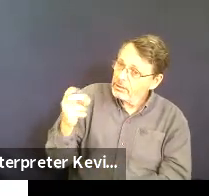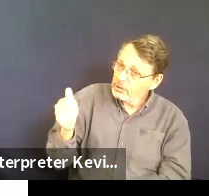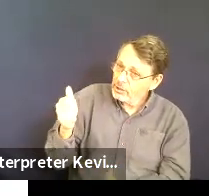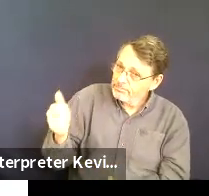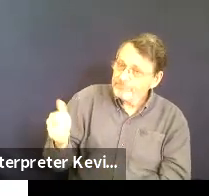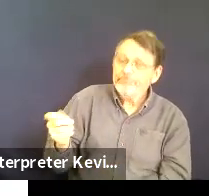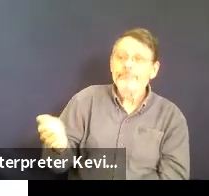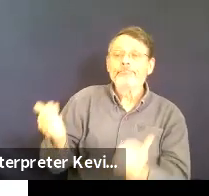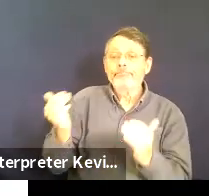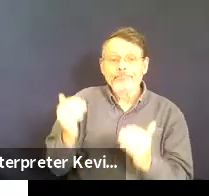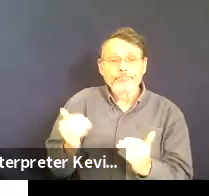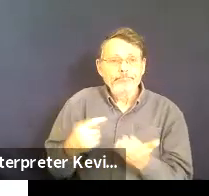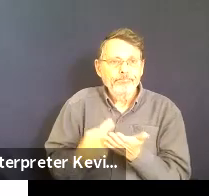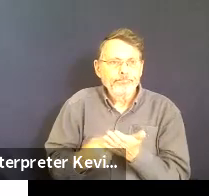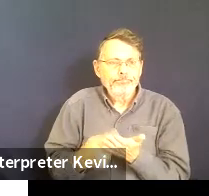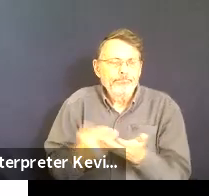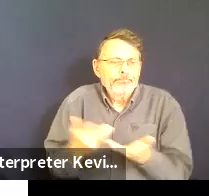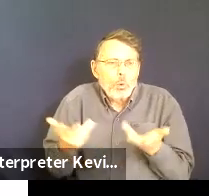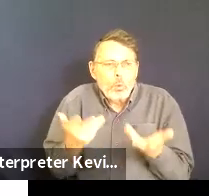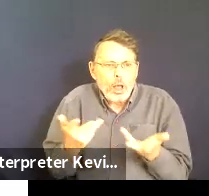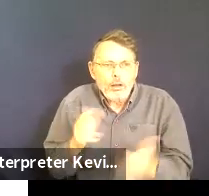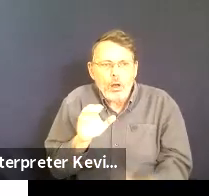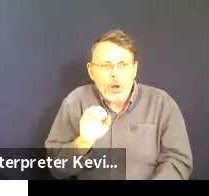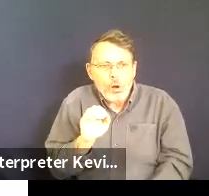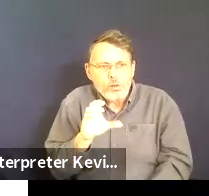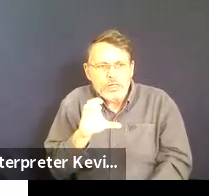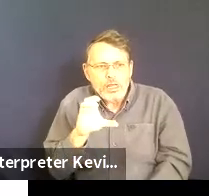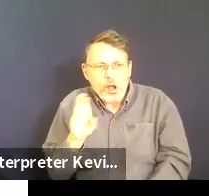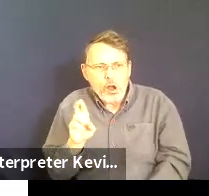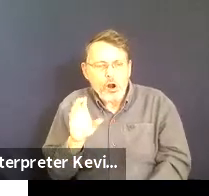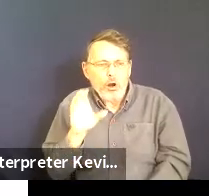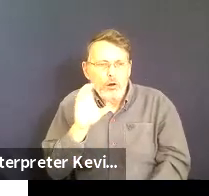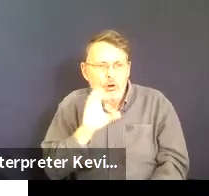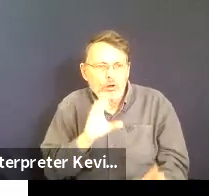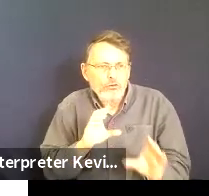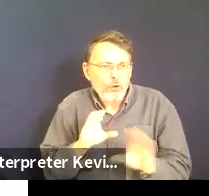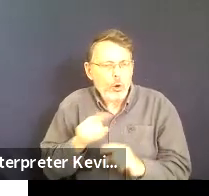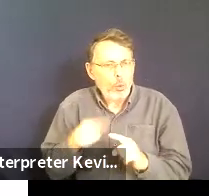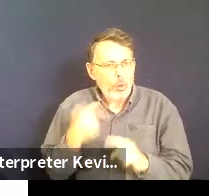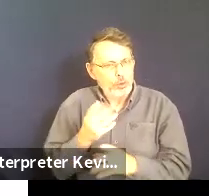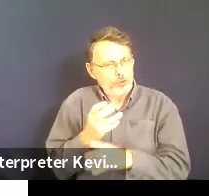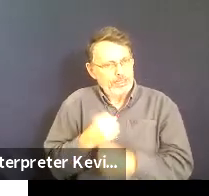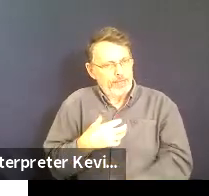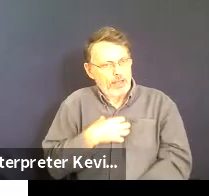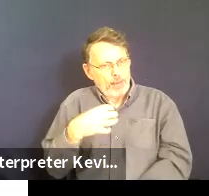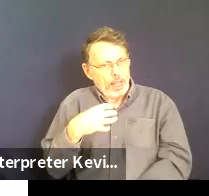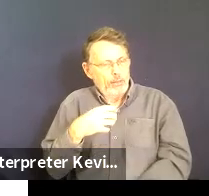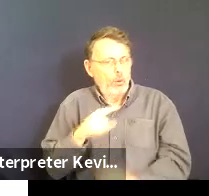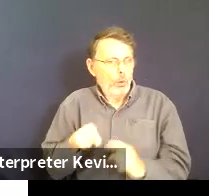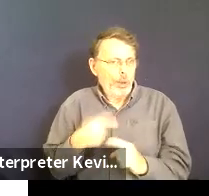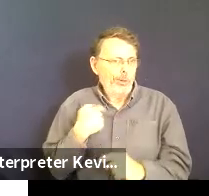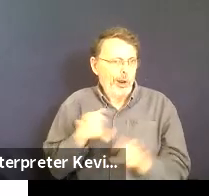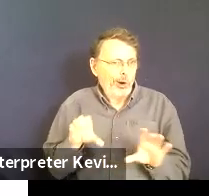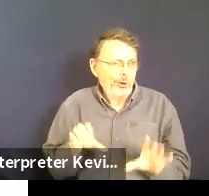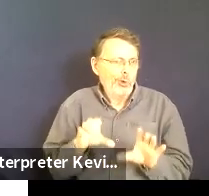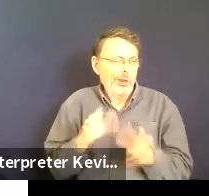So now we'll talk about what OCR looks for when we receive a complaint or when we're doing as part